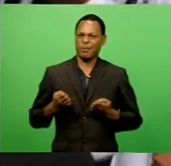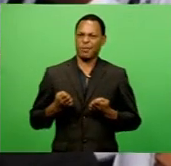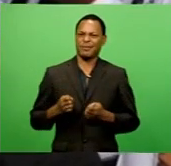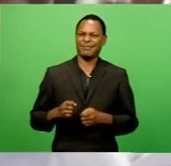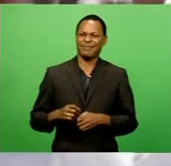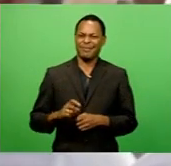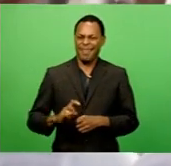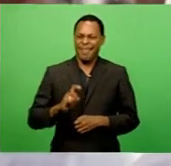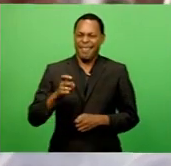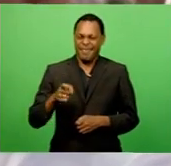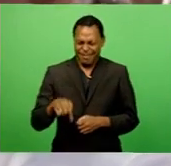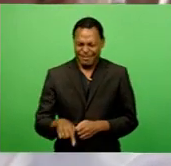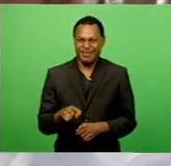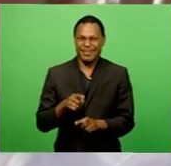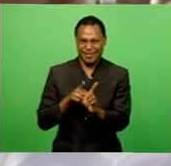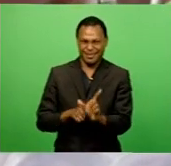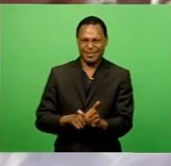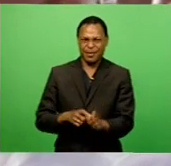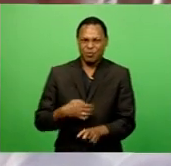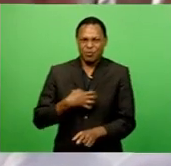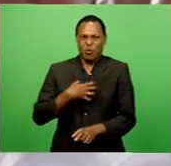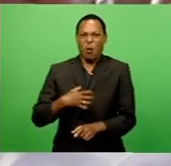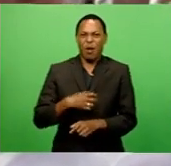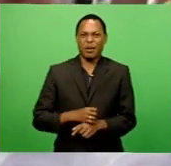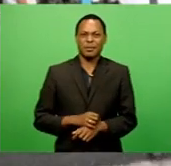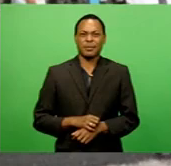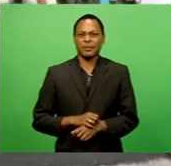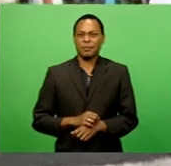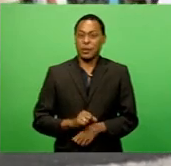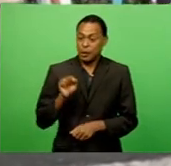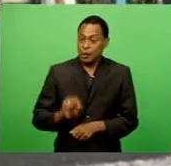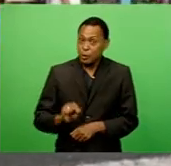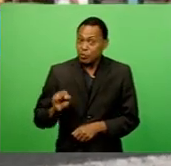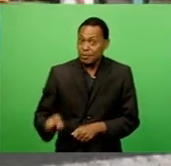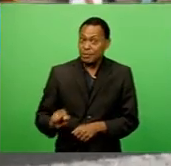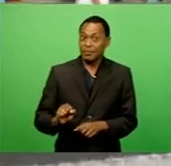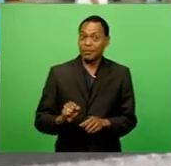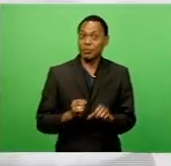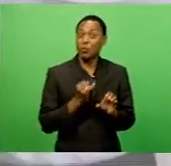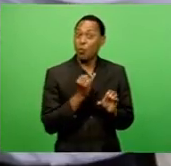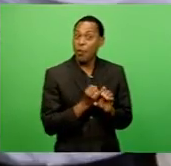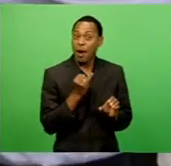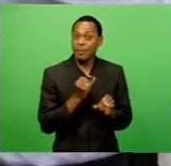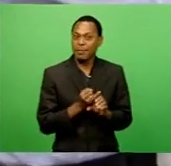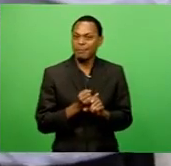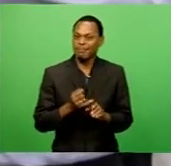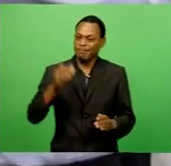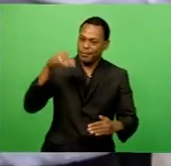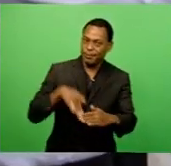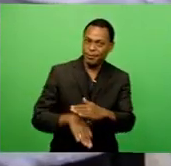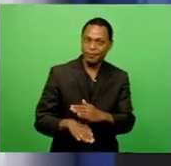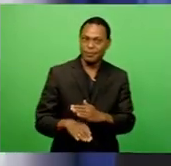2021. He noted that serious crimes also decreased in the last 12 months.